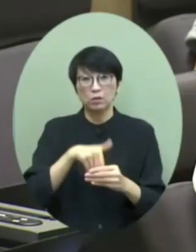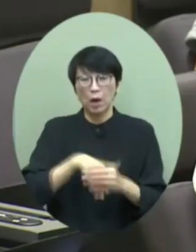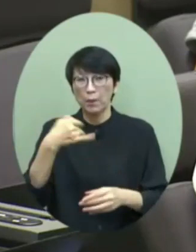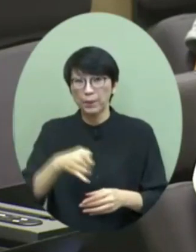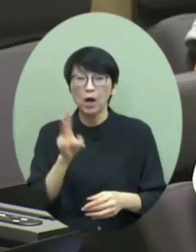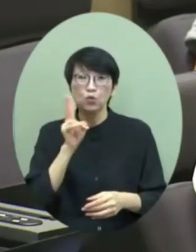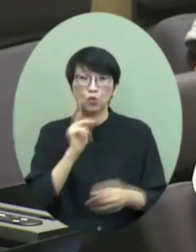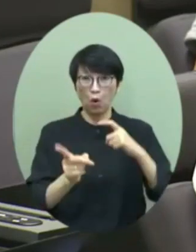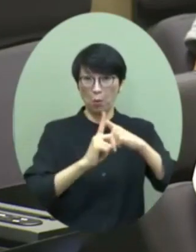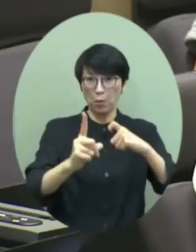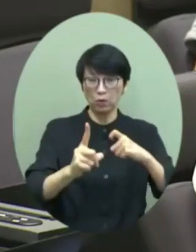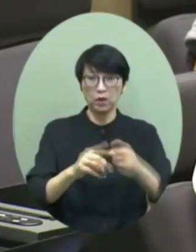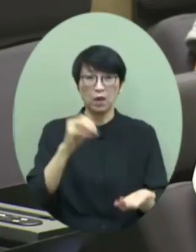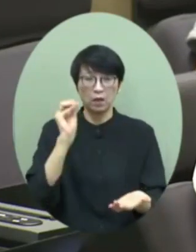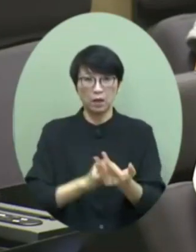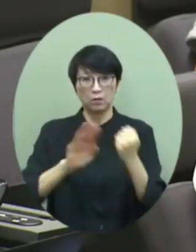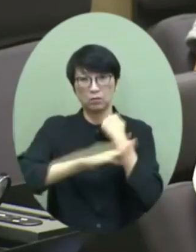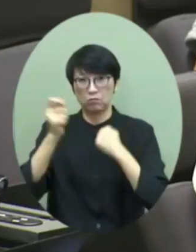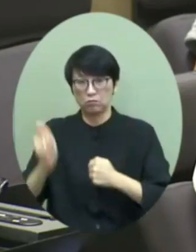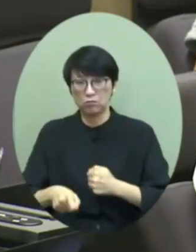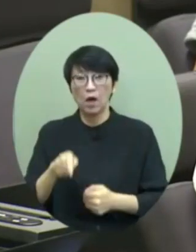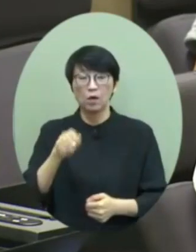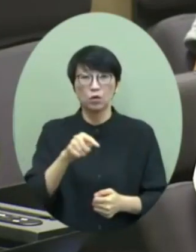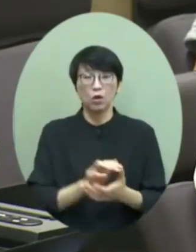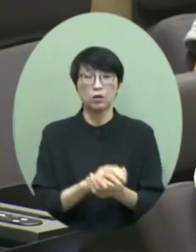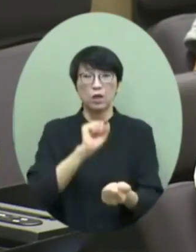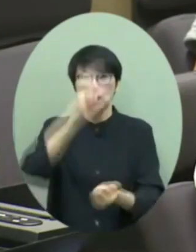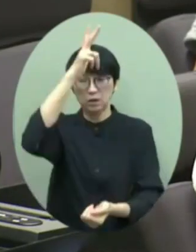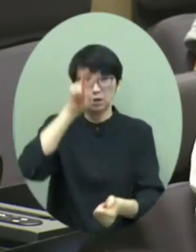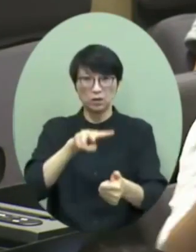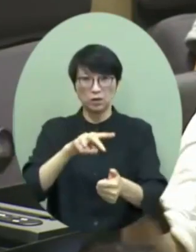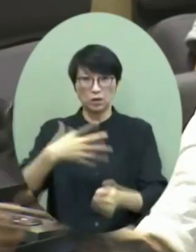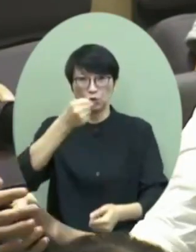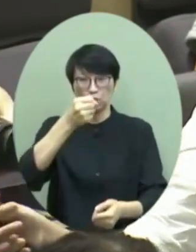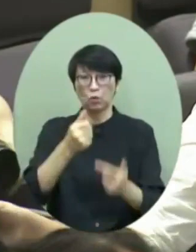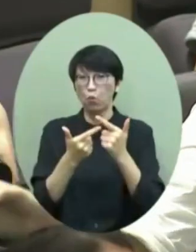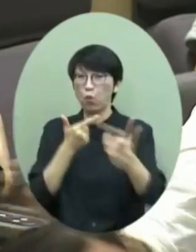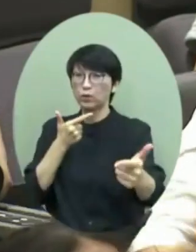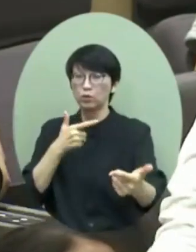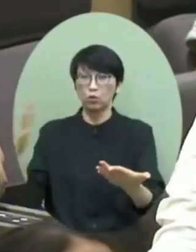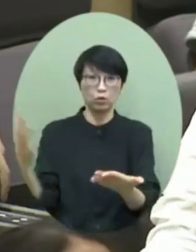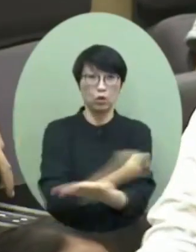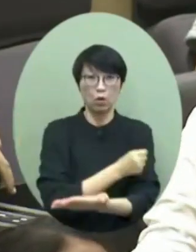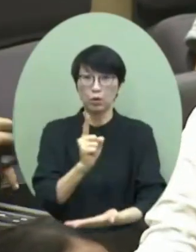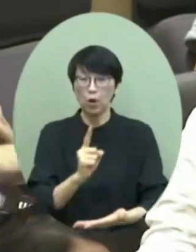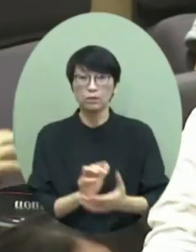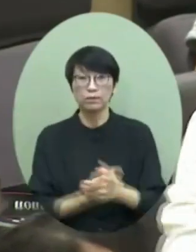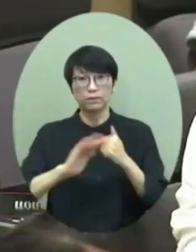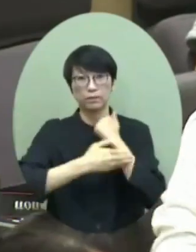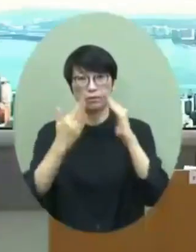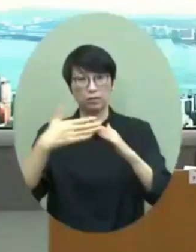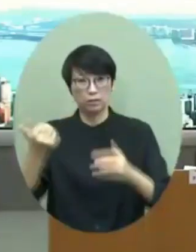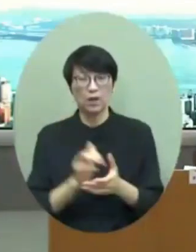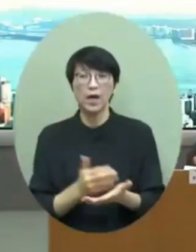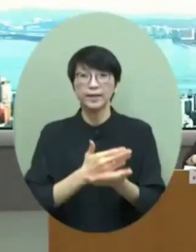in elections, but for how long is not mentioned in the law. Does that mean that once you are convicted, then you'll